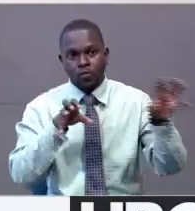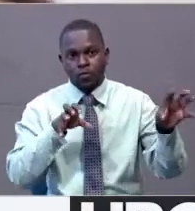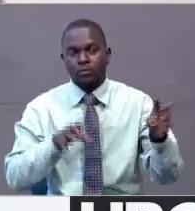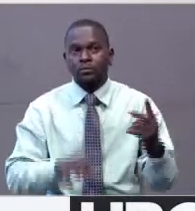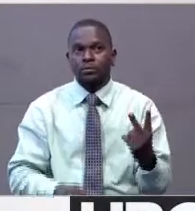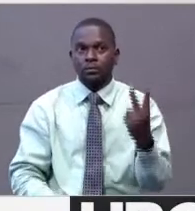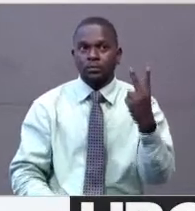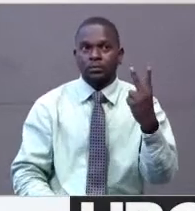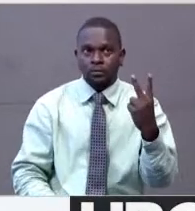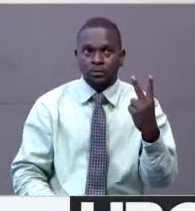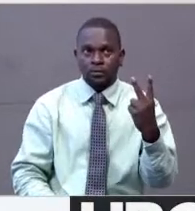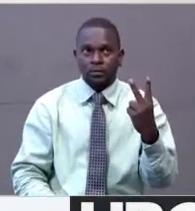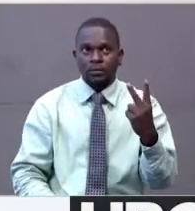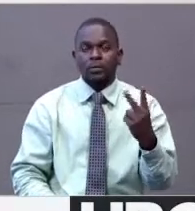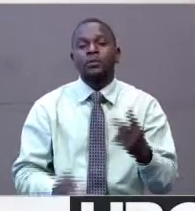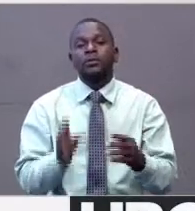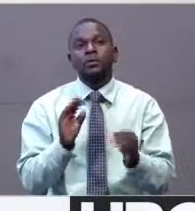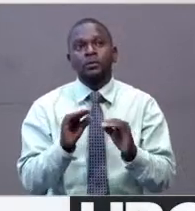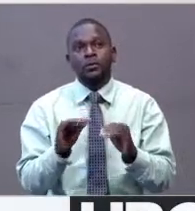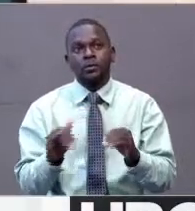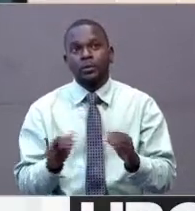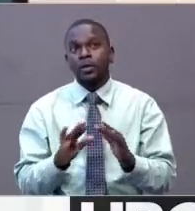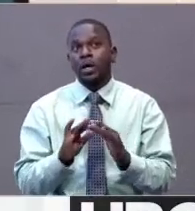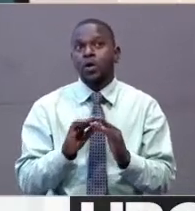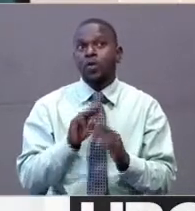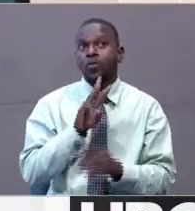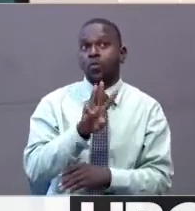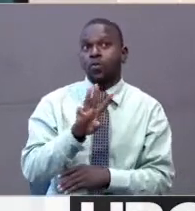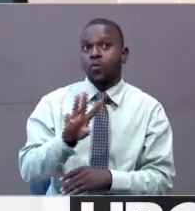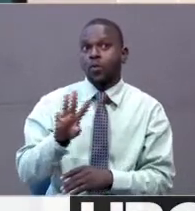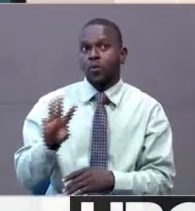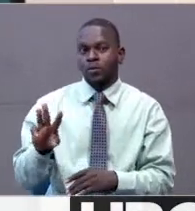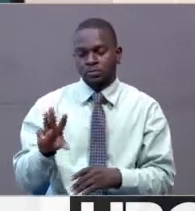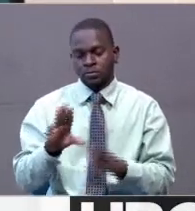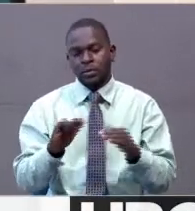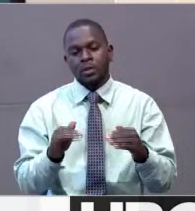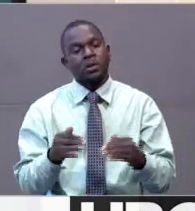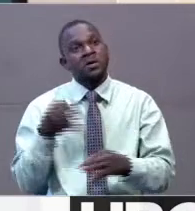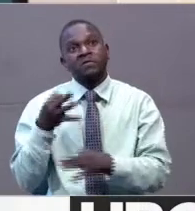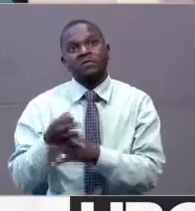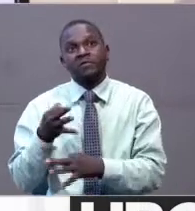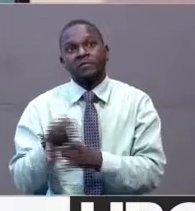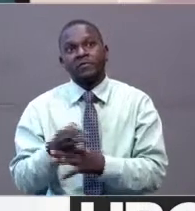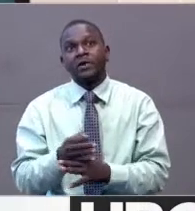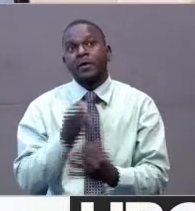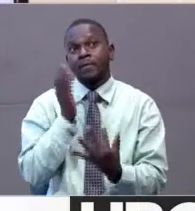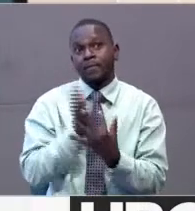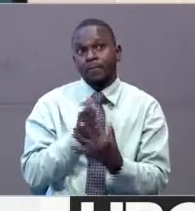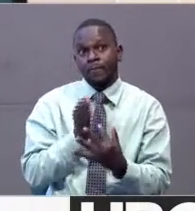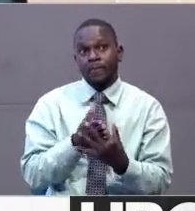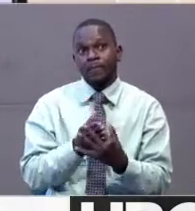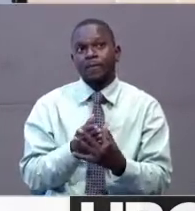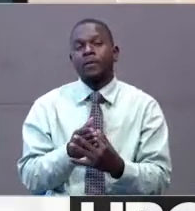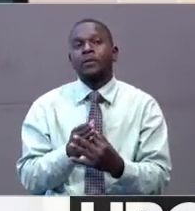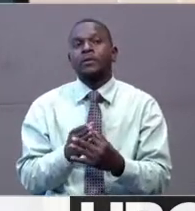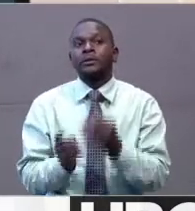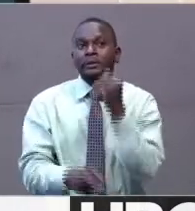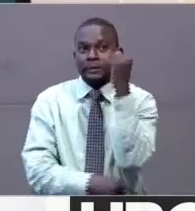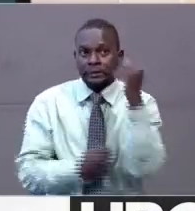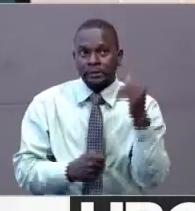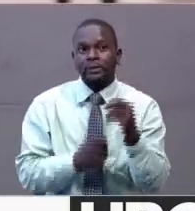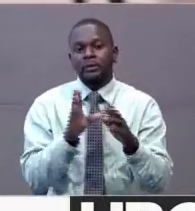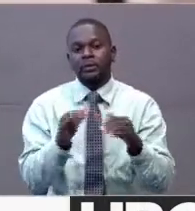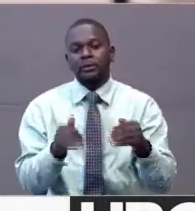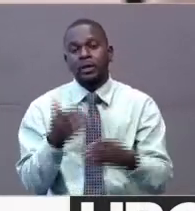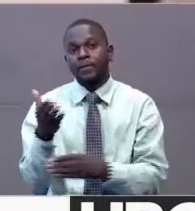two, going to missions. Number three, digital. For decades, unscrupulous middlemen have been defrauding ignorant citizens who seek